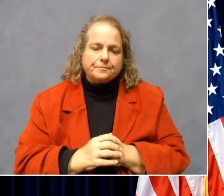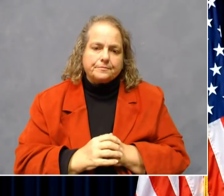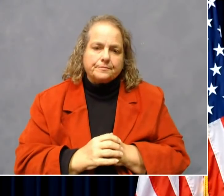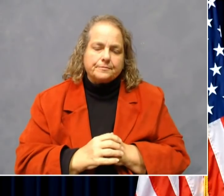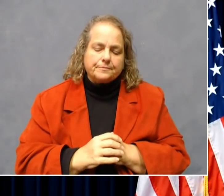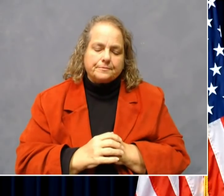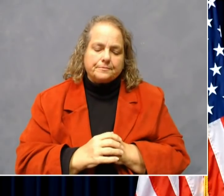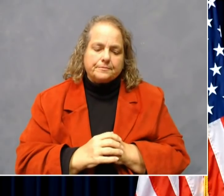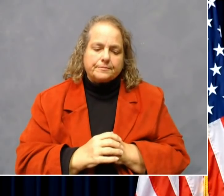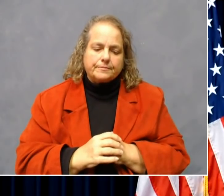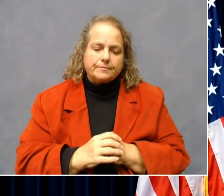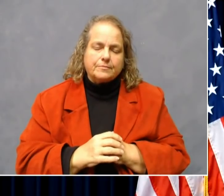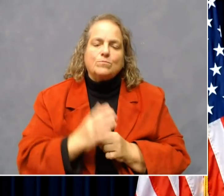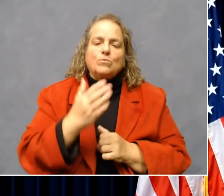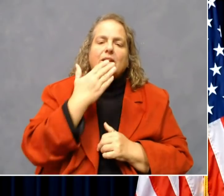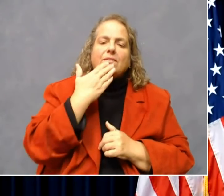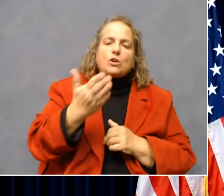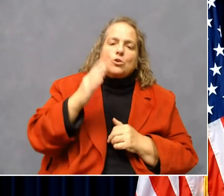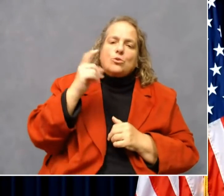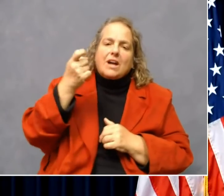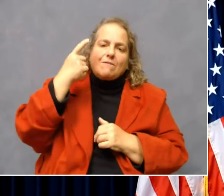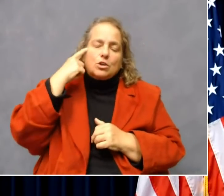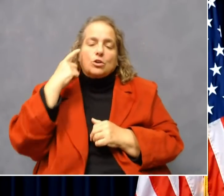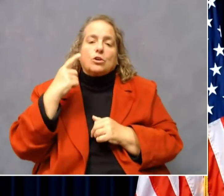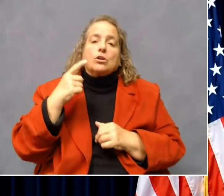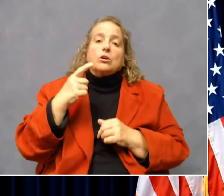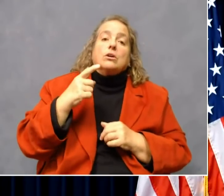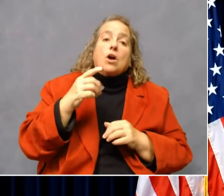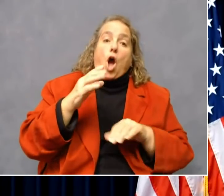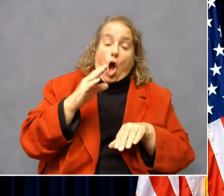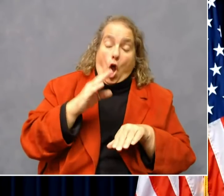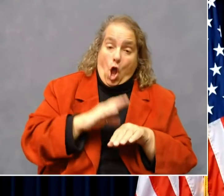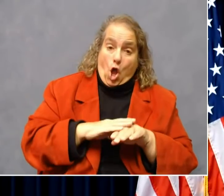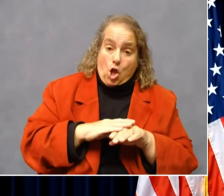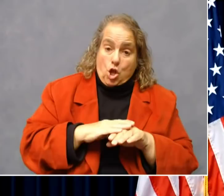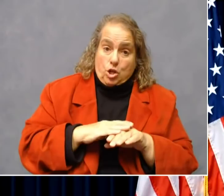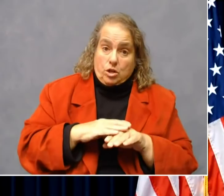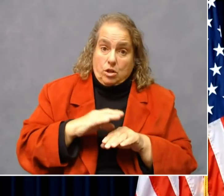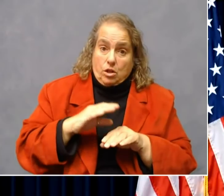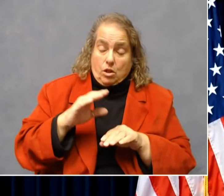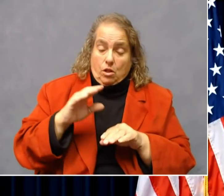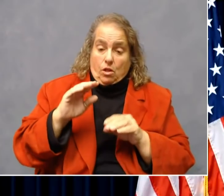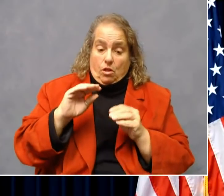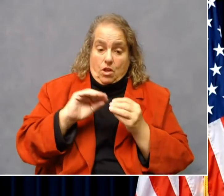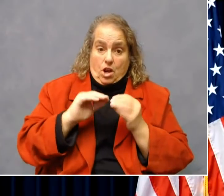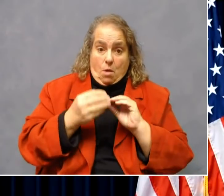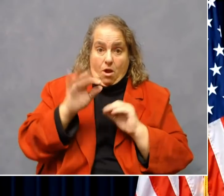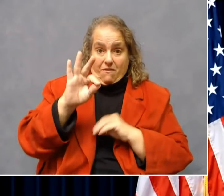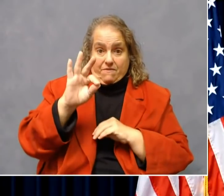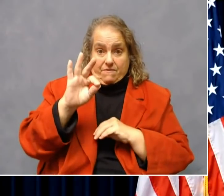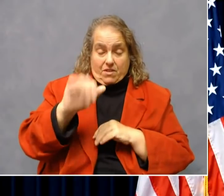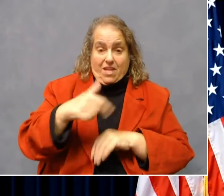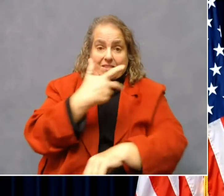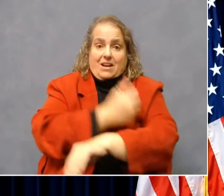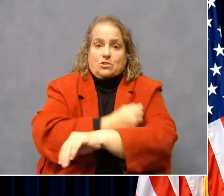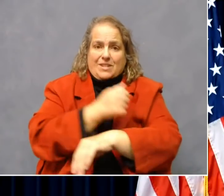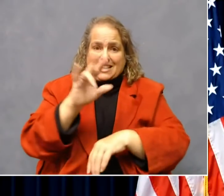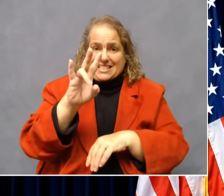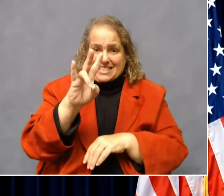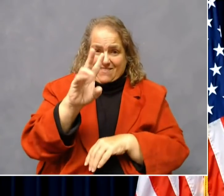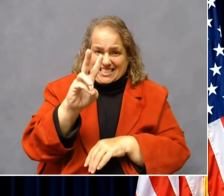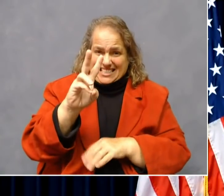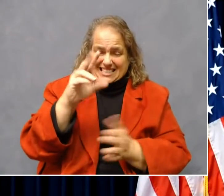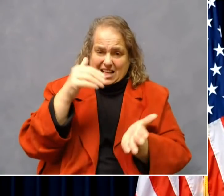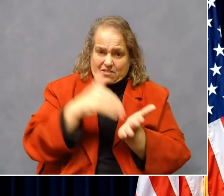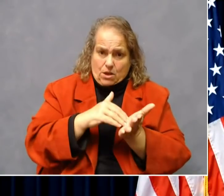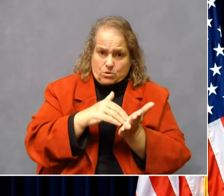Hey, Governor, on the Moderna vaccine, you mentioned maybe as much as 76,000 doses of that. Can you say how